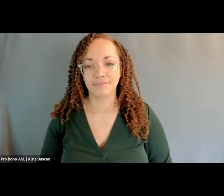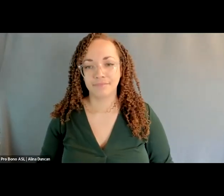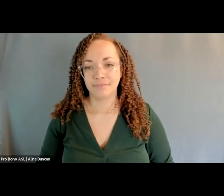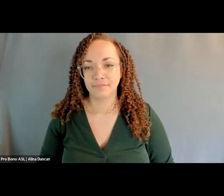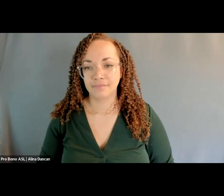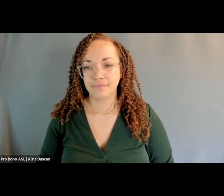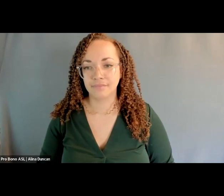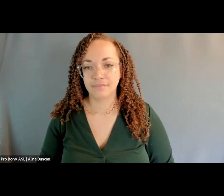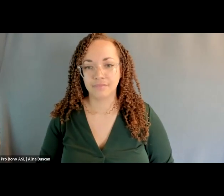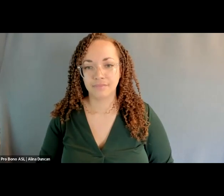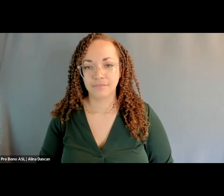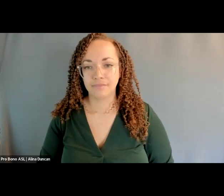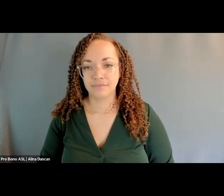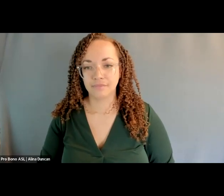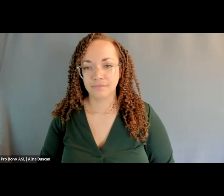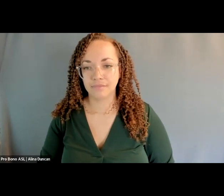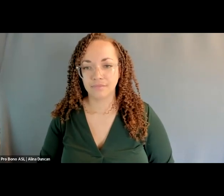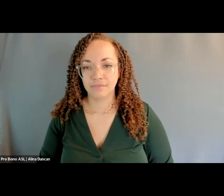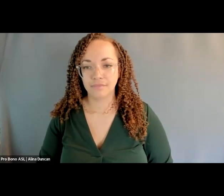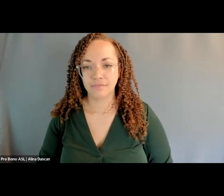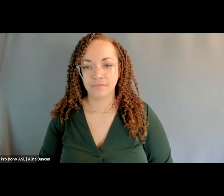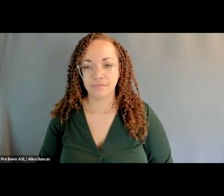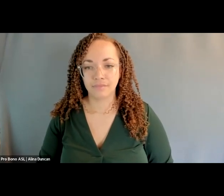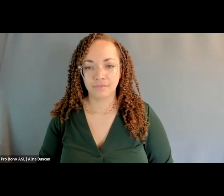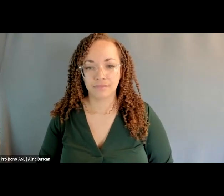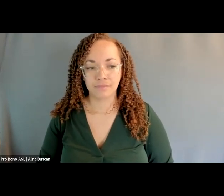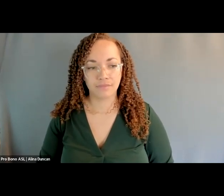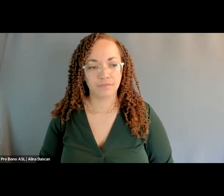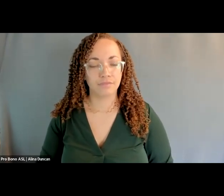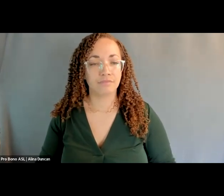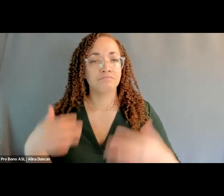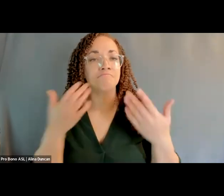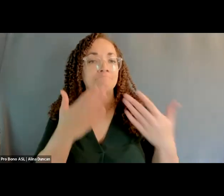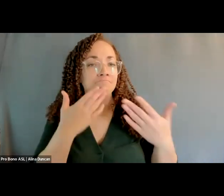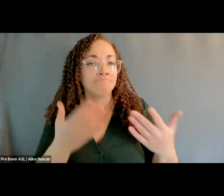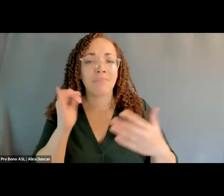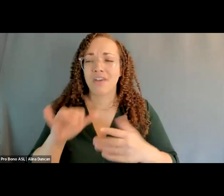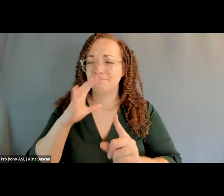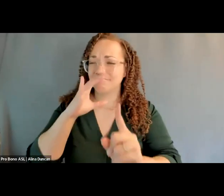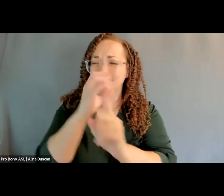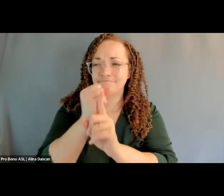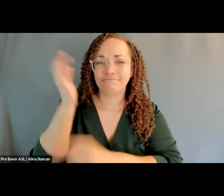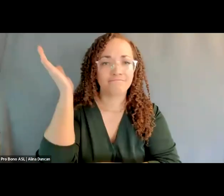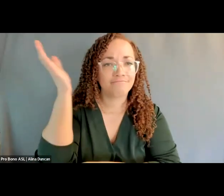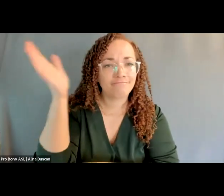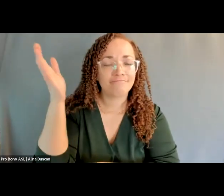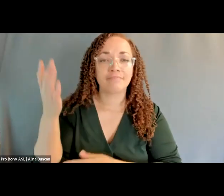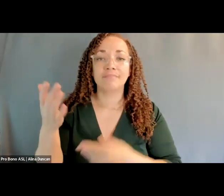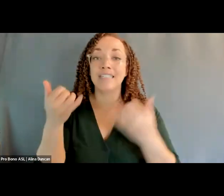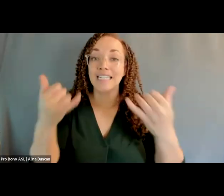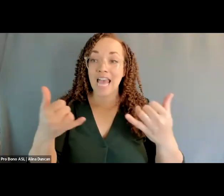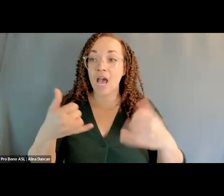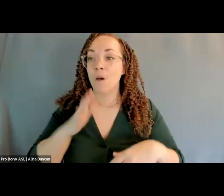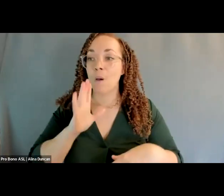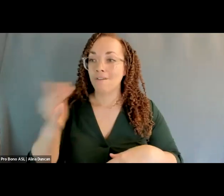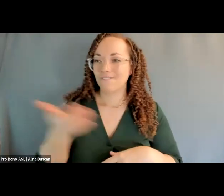Thanks so much for that, Dr. Hwang. That was a really fascinating presentation. I'm going to invite Paul to come on,